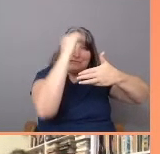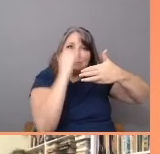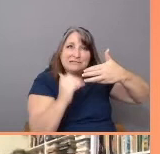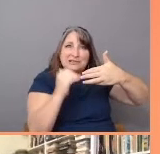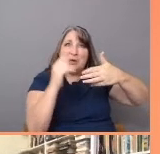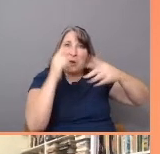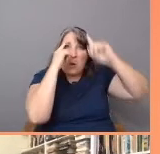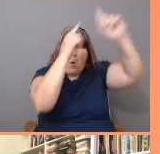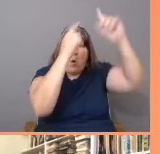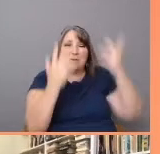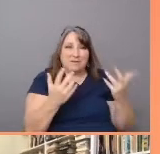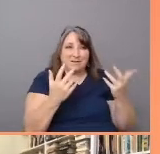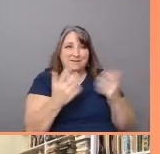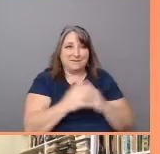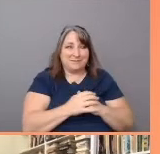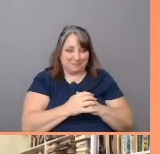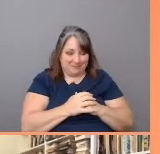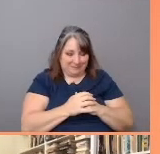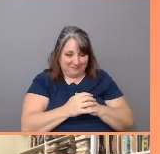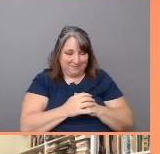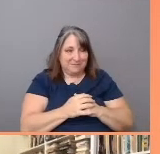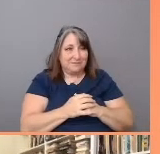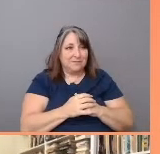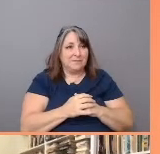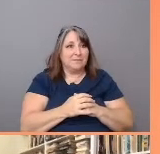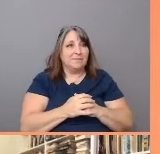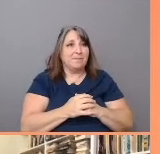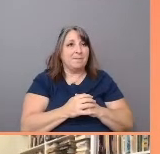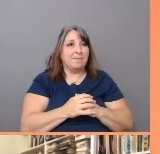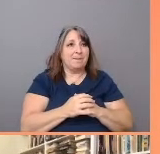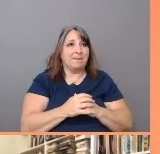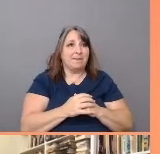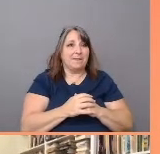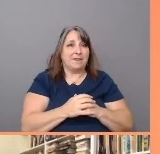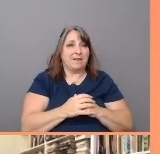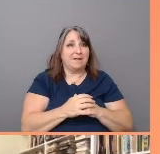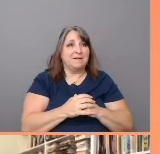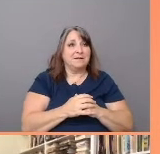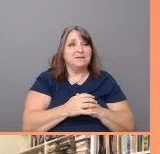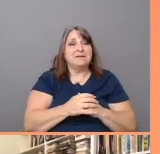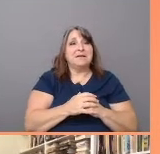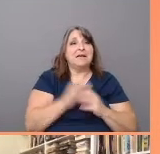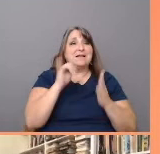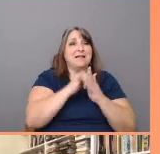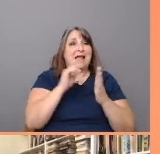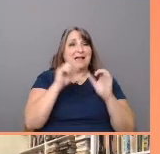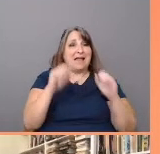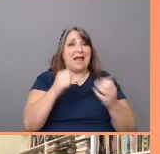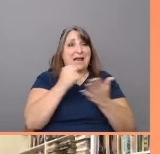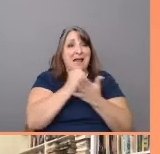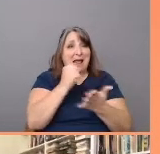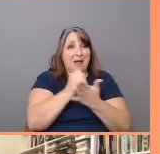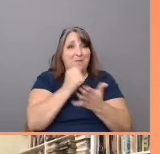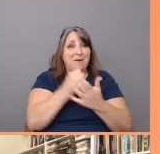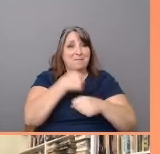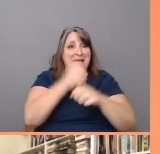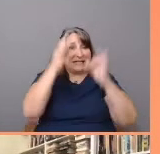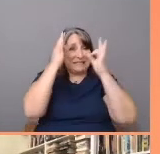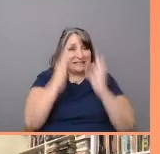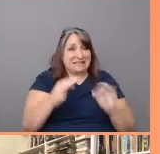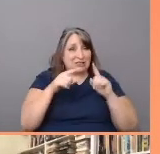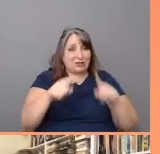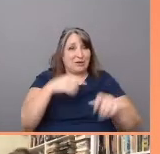the priority. That can kind of help inform big and small decisions throughout the process. So one is